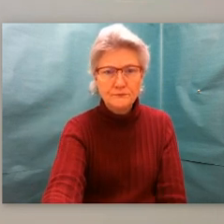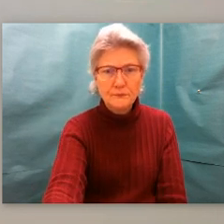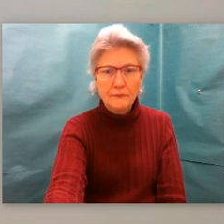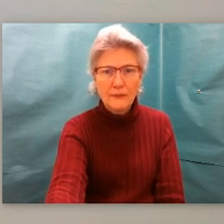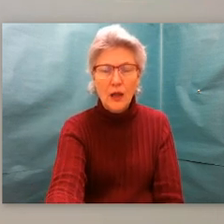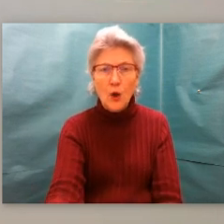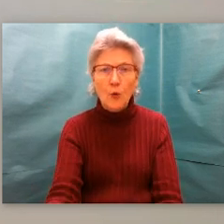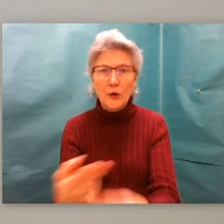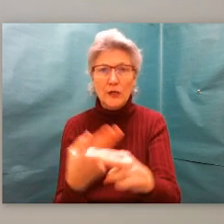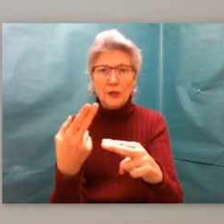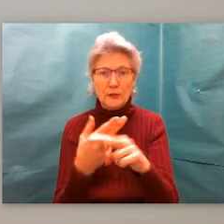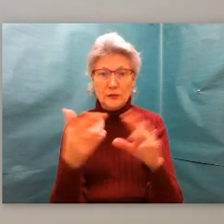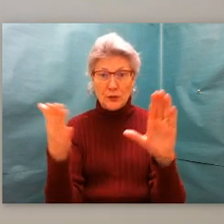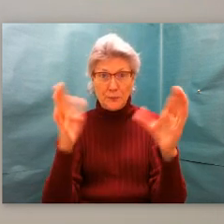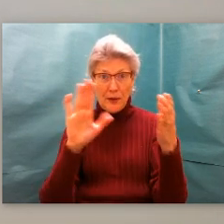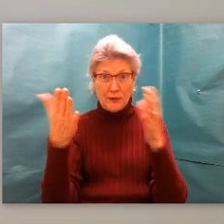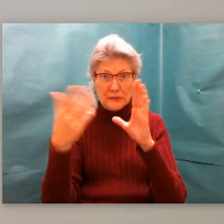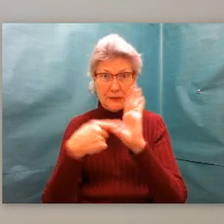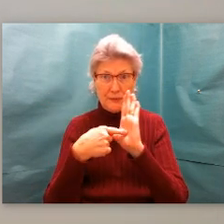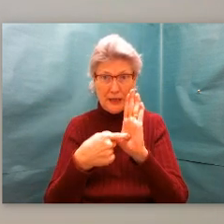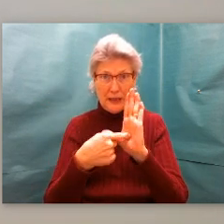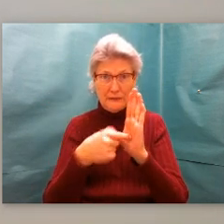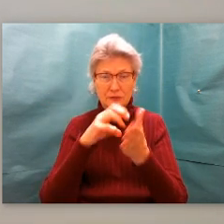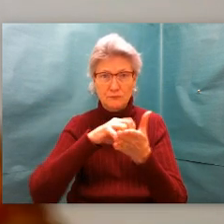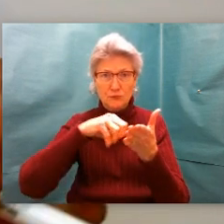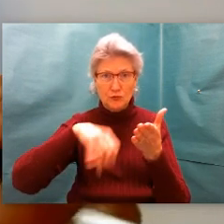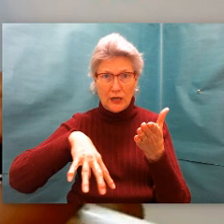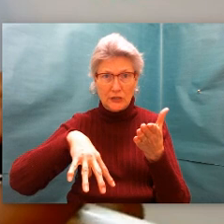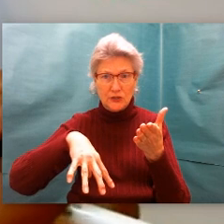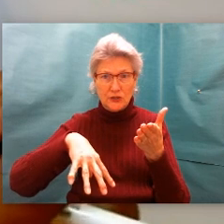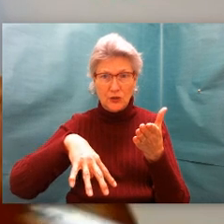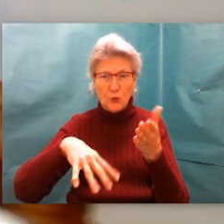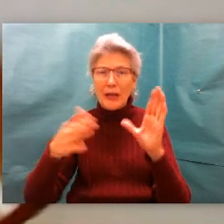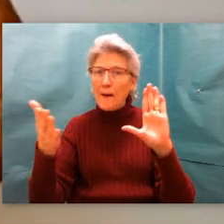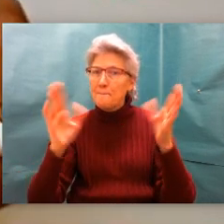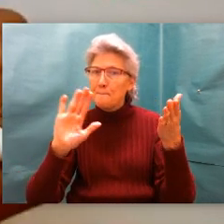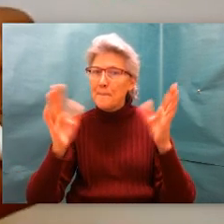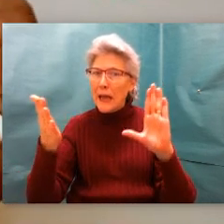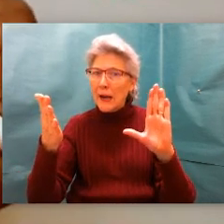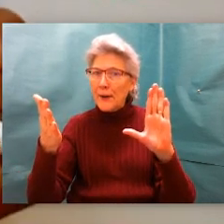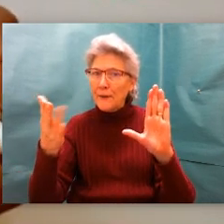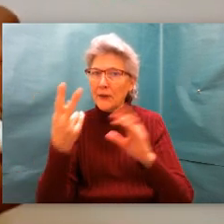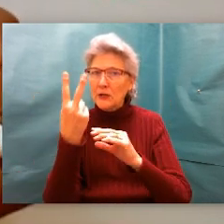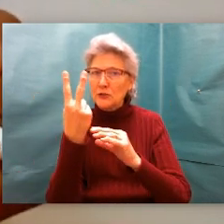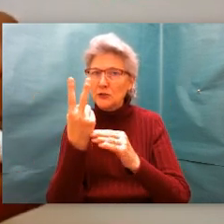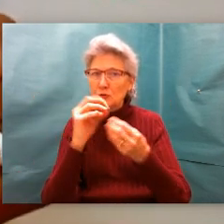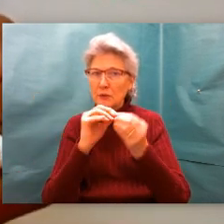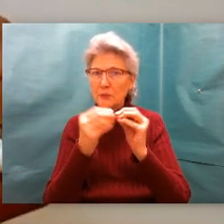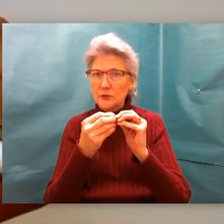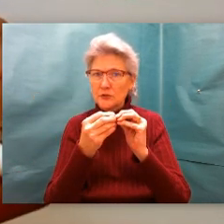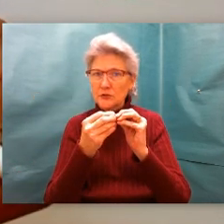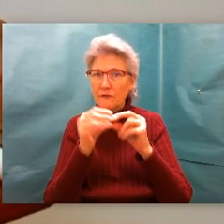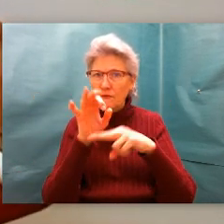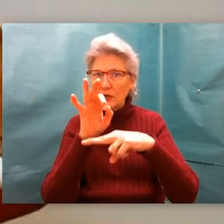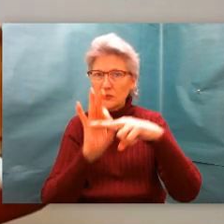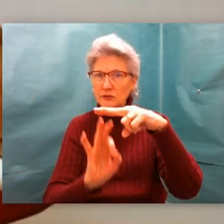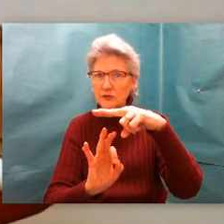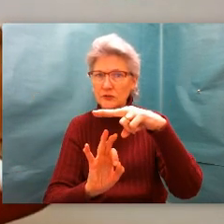Here we use this comparison model of subtraction where we compared our two numbers, our